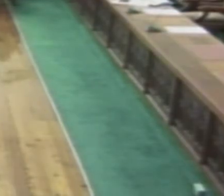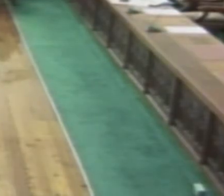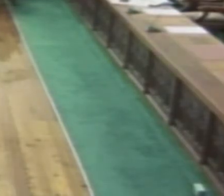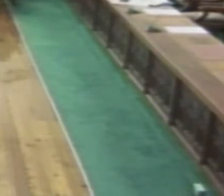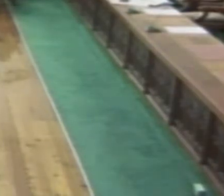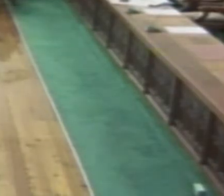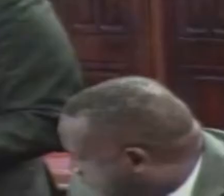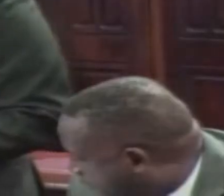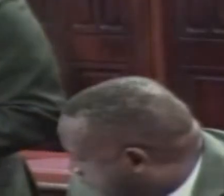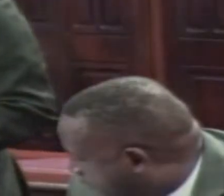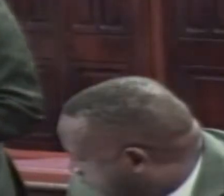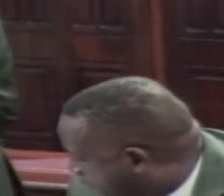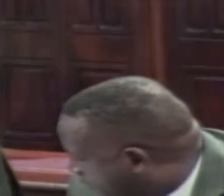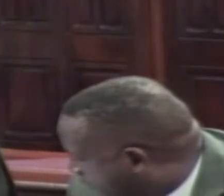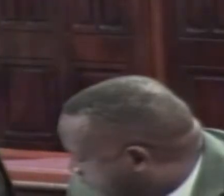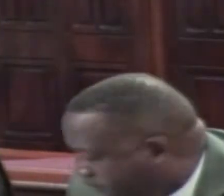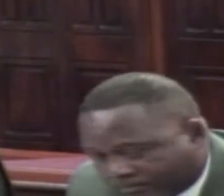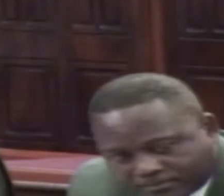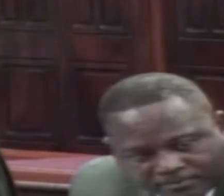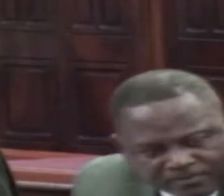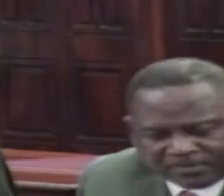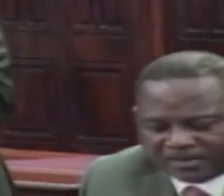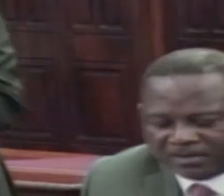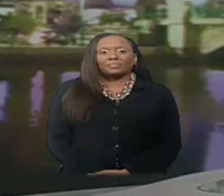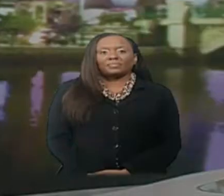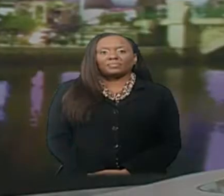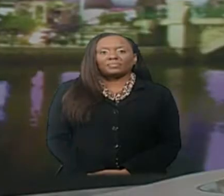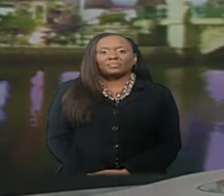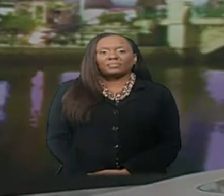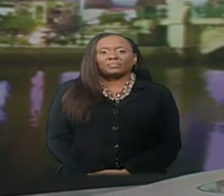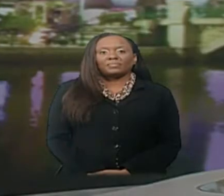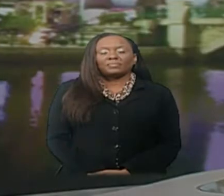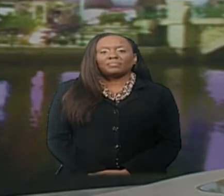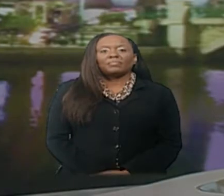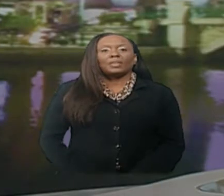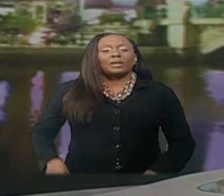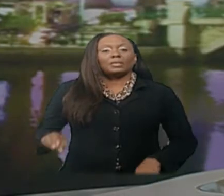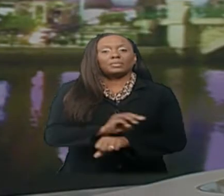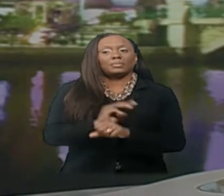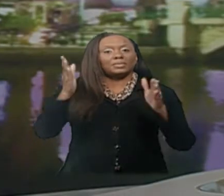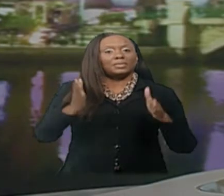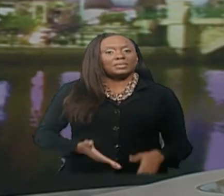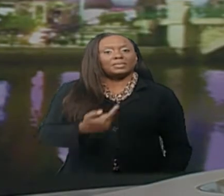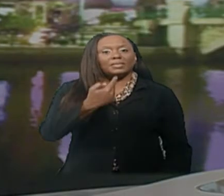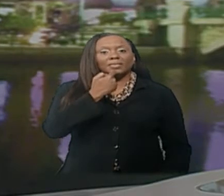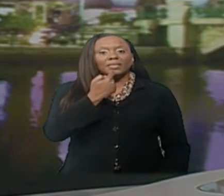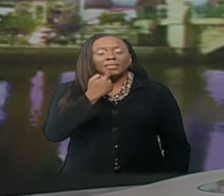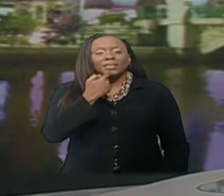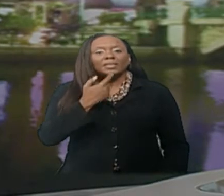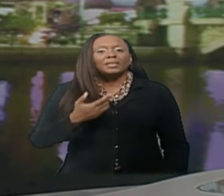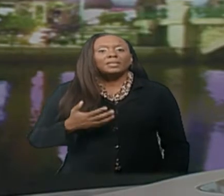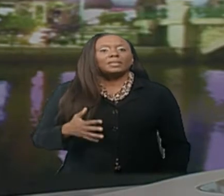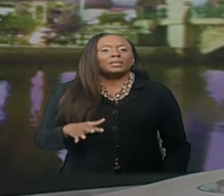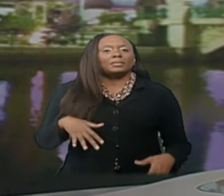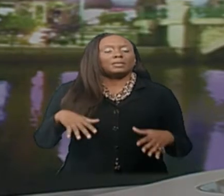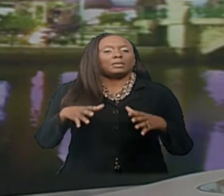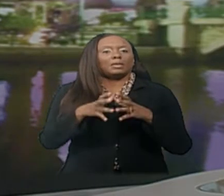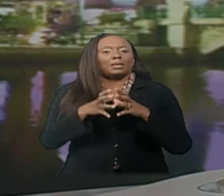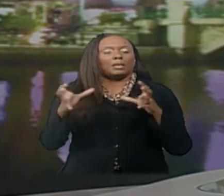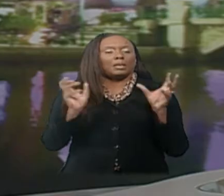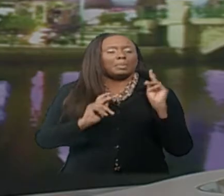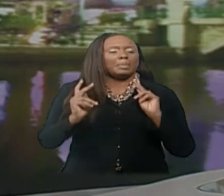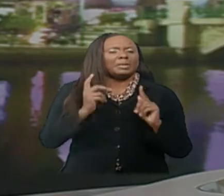on and goes on and goes on. Mr. Sinclair suggests there has been an intergenerational shift